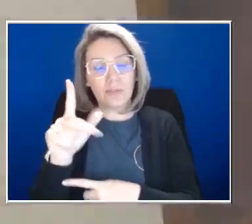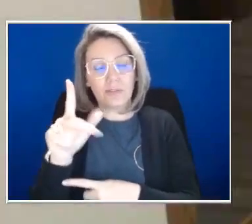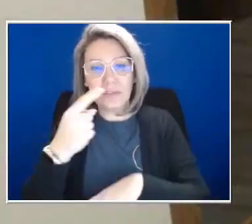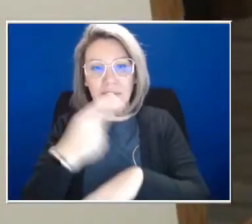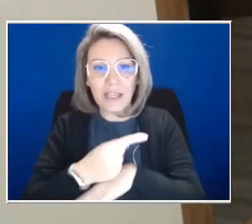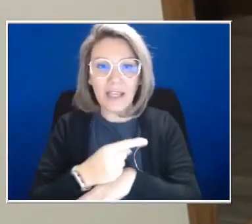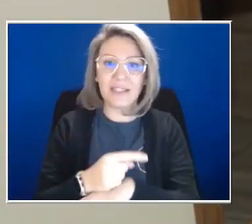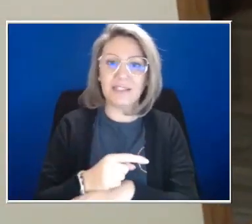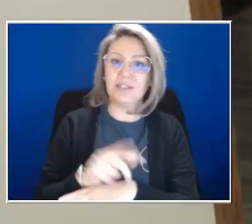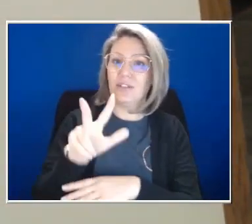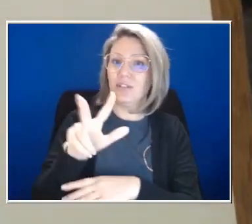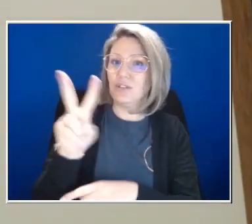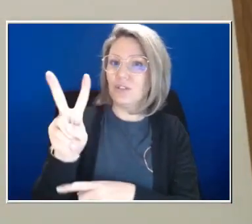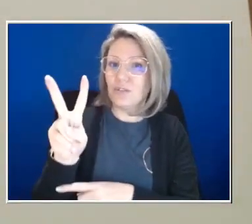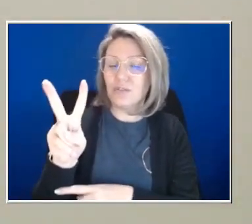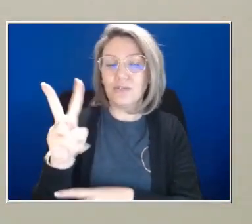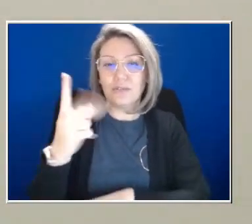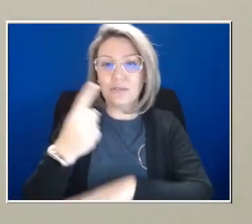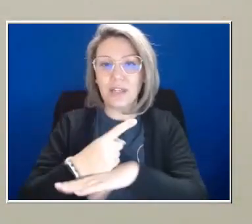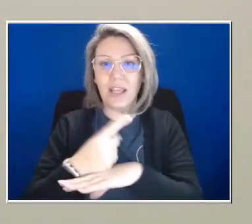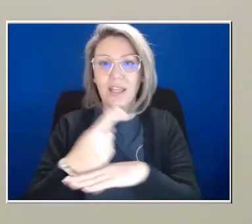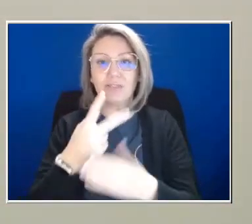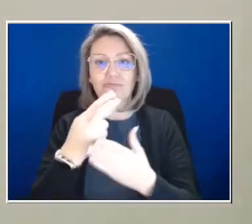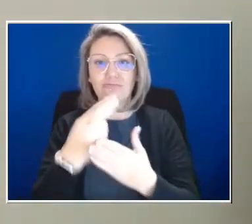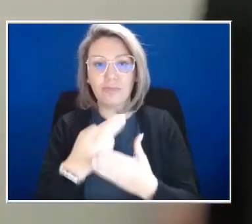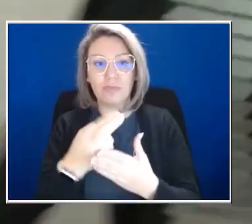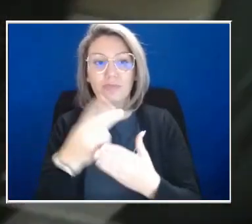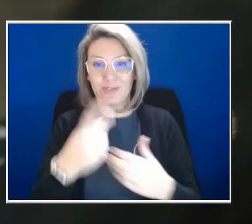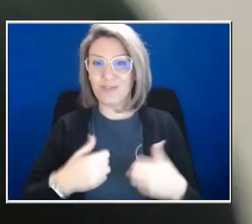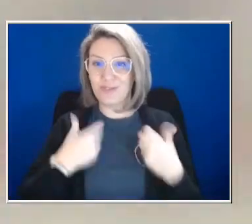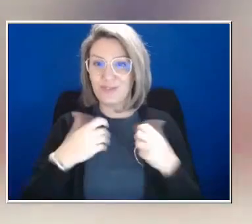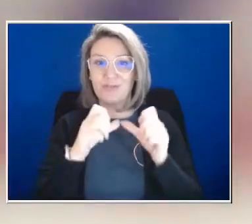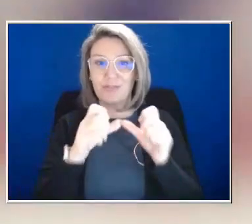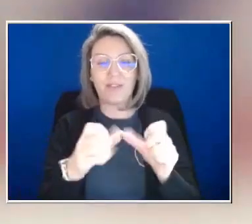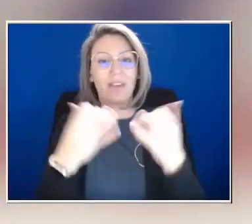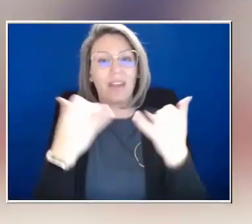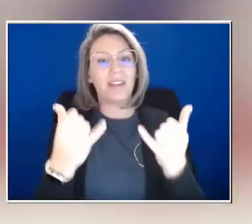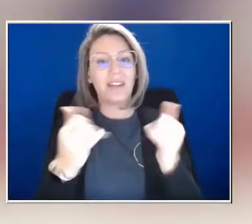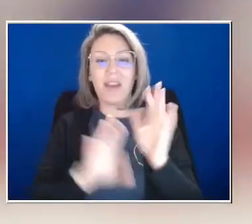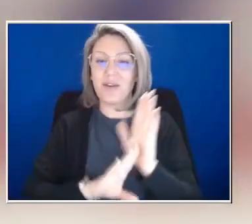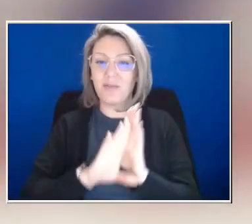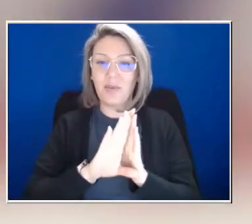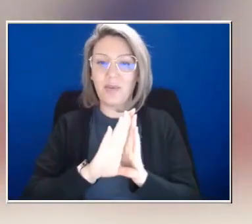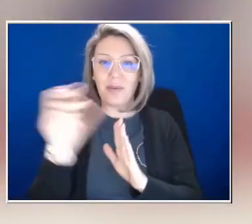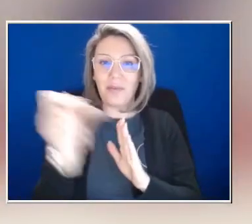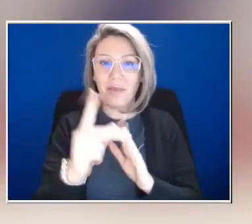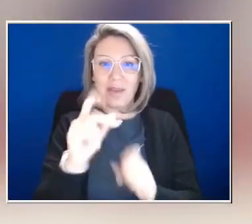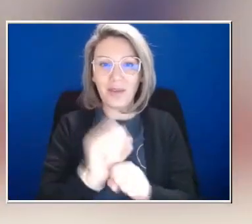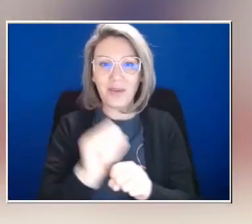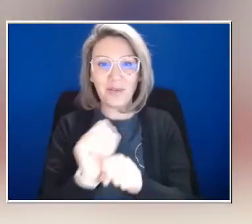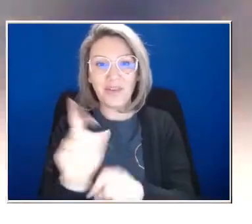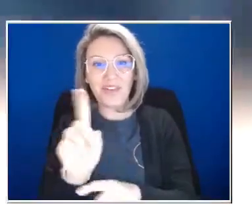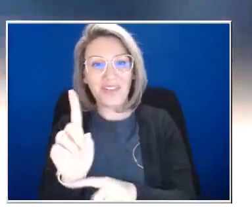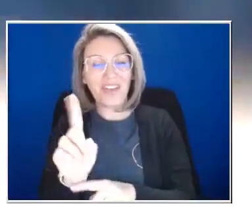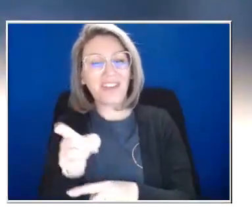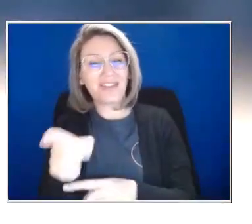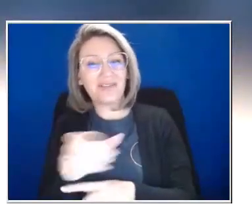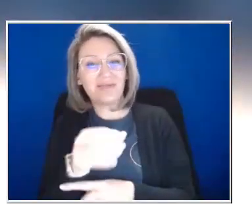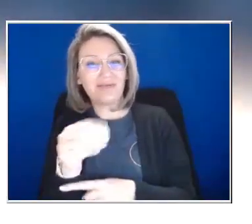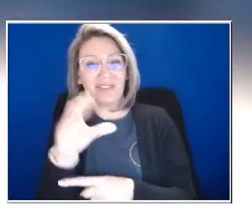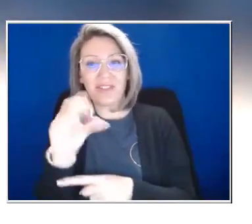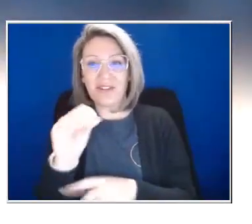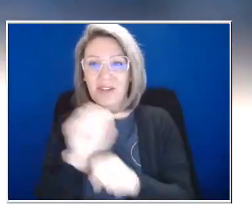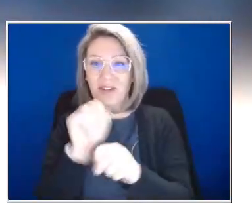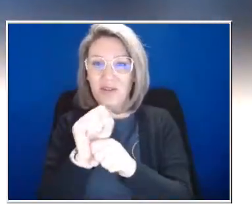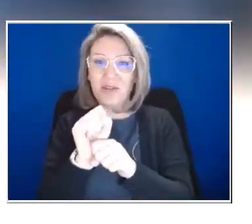bad. Christina survived and is now thriving, back to work where she and her co-workers recently honored